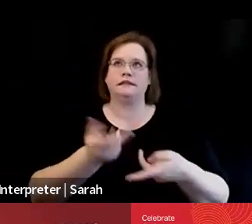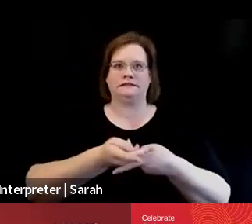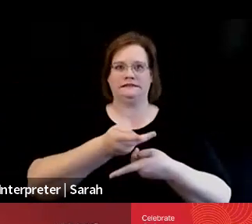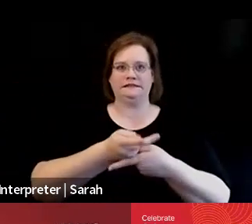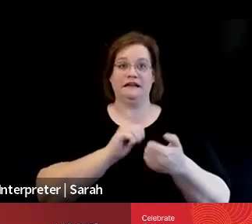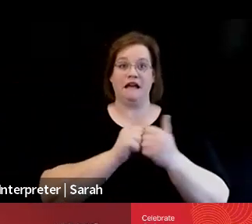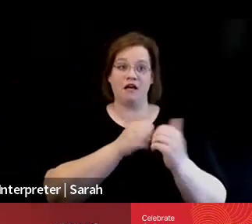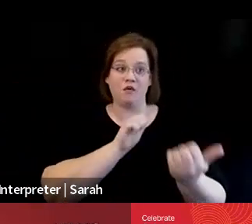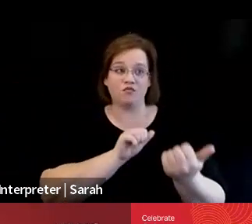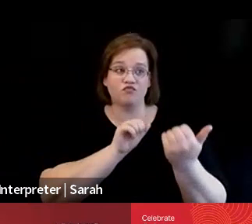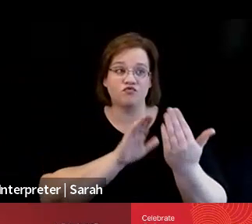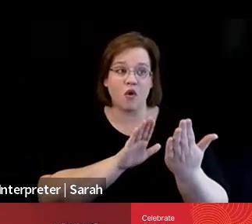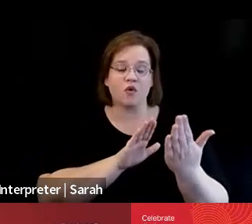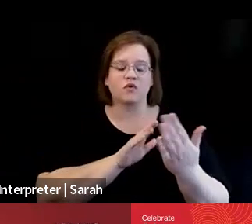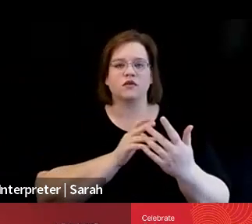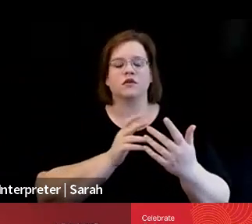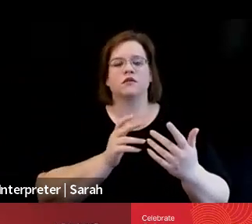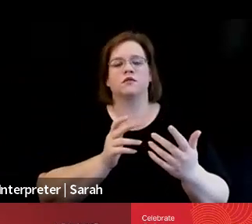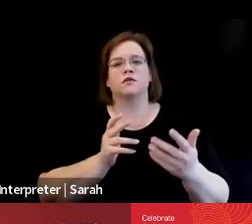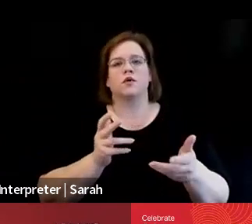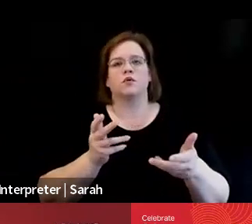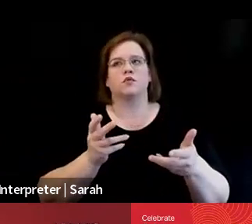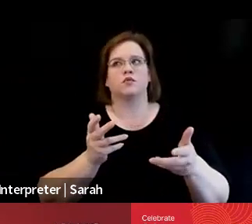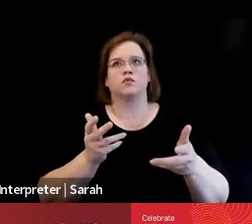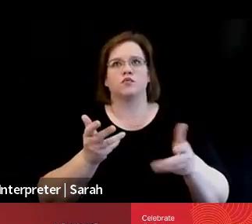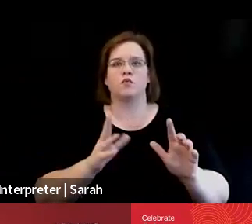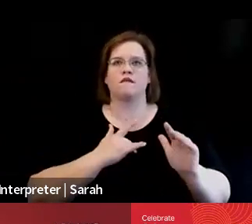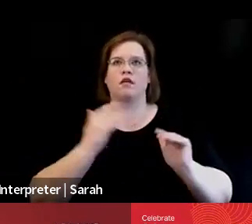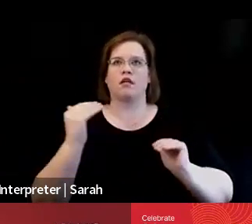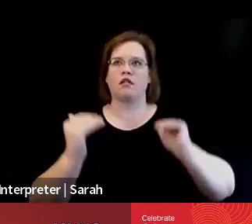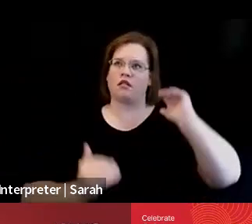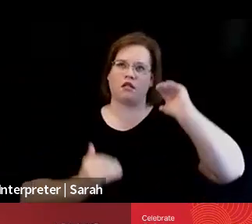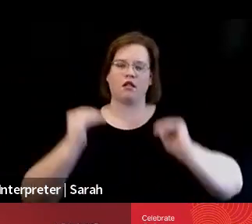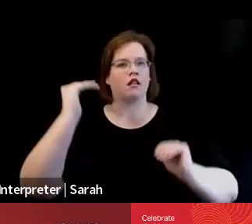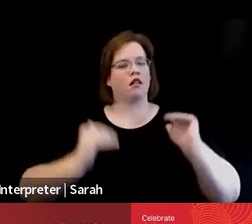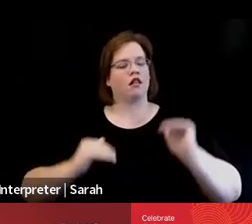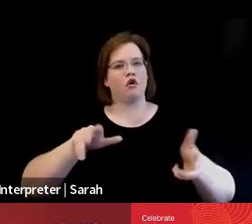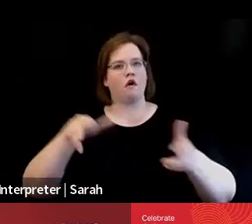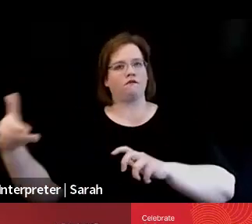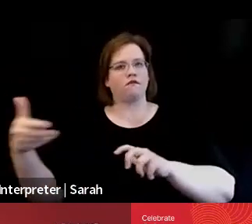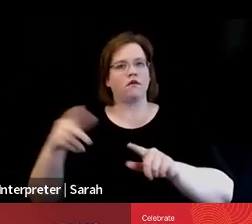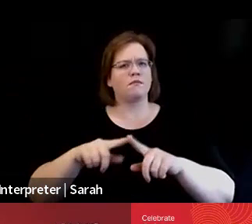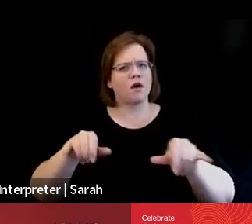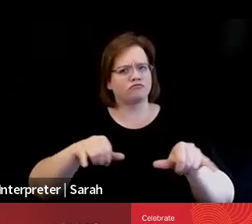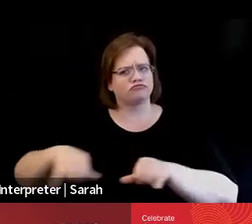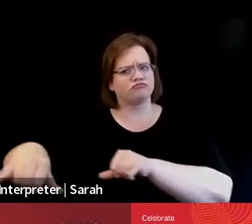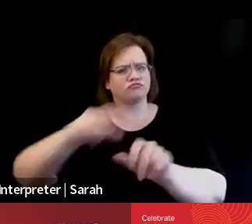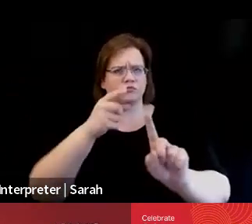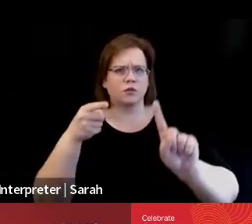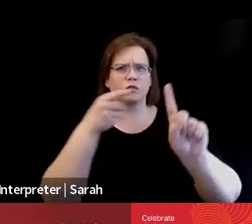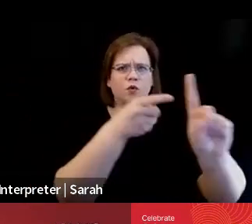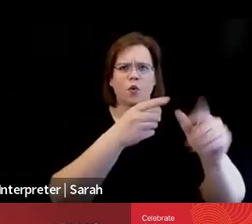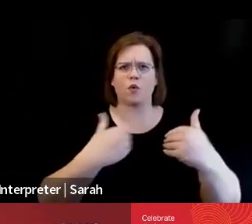because you don't want someone to feel like hierarchies are disrupted, but at the same time, I do think we do all share the same goals. And